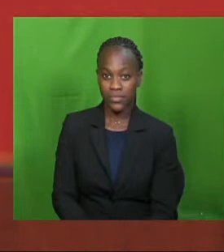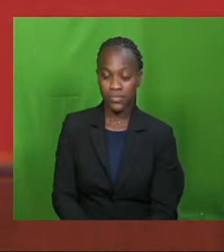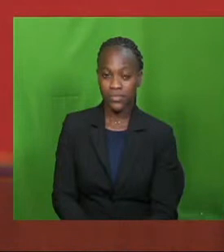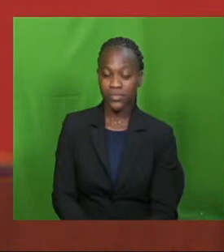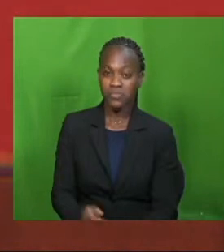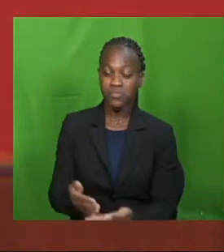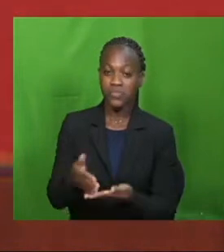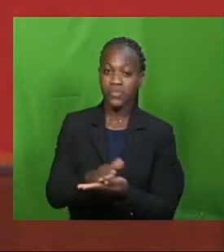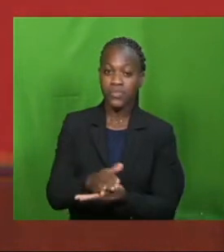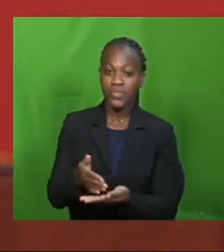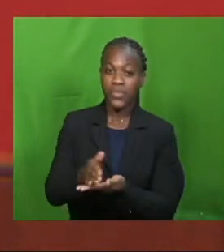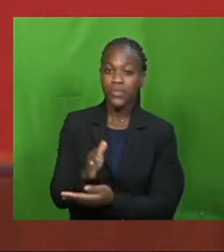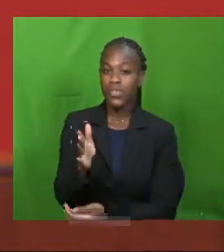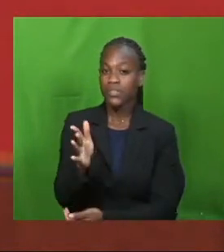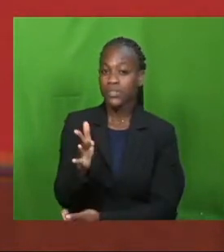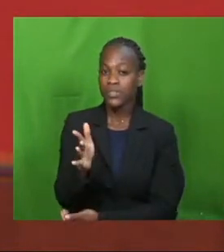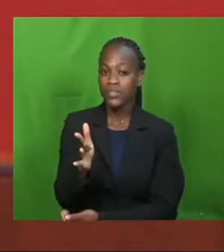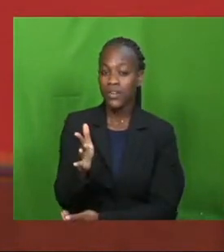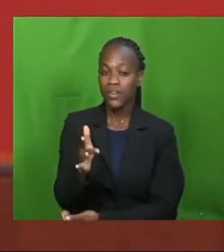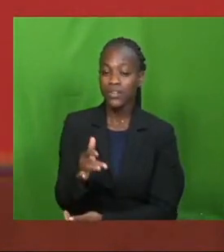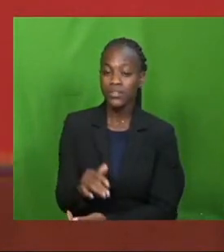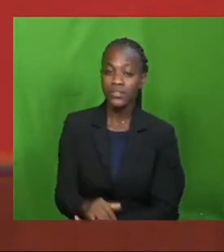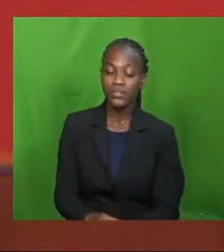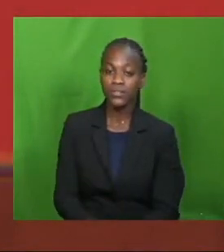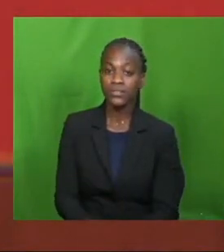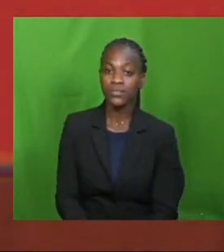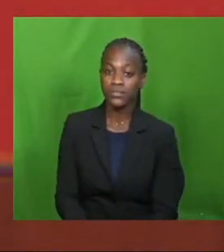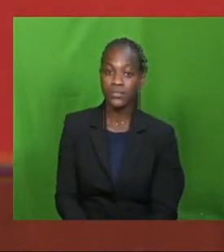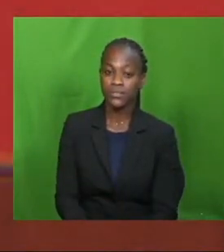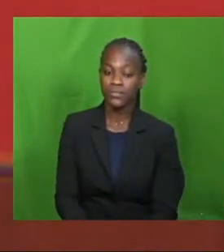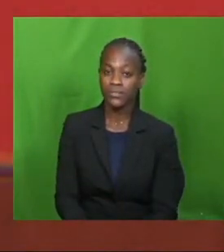Page 25.